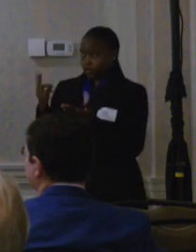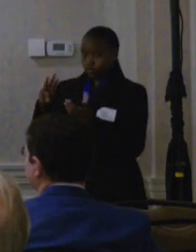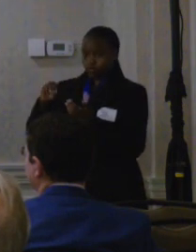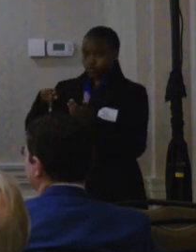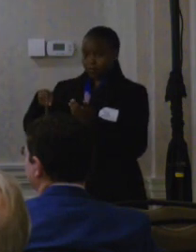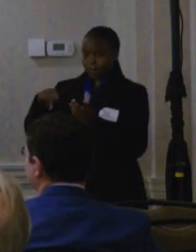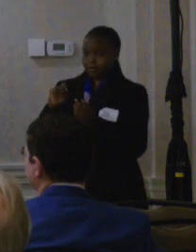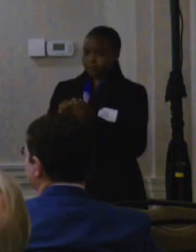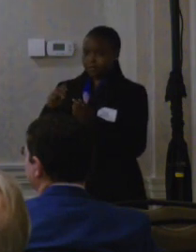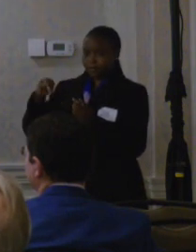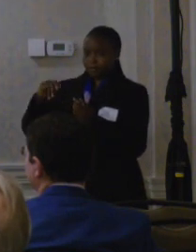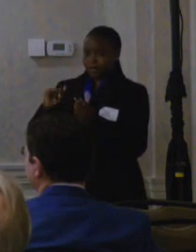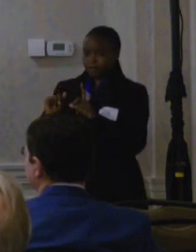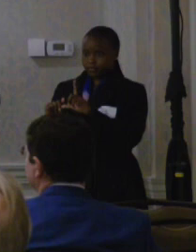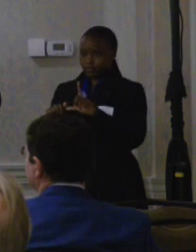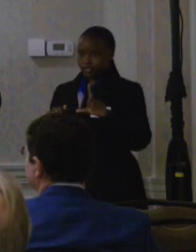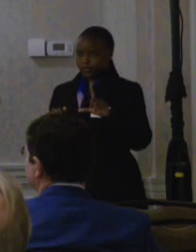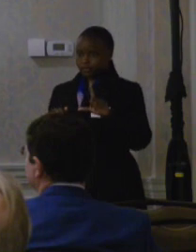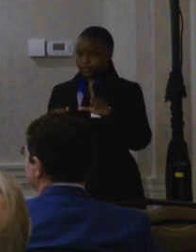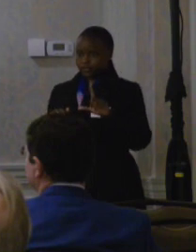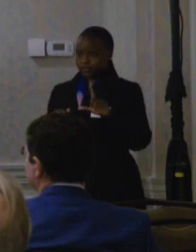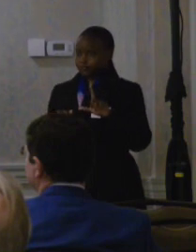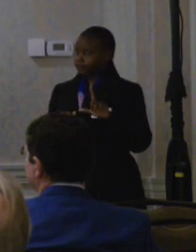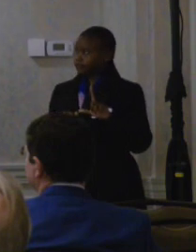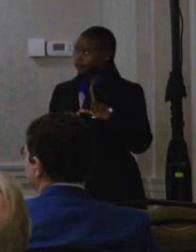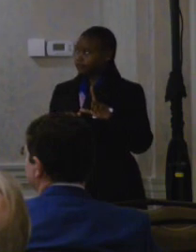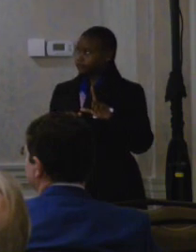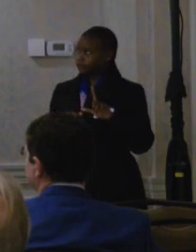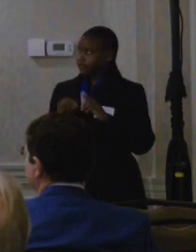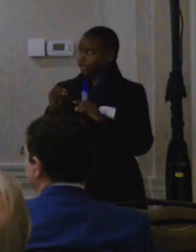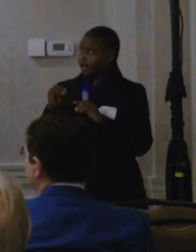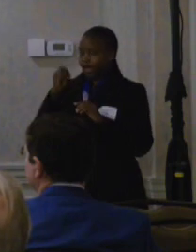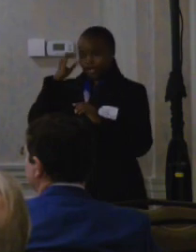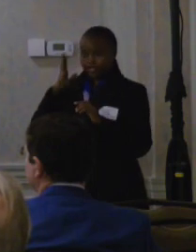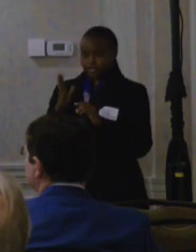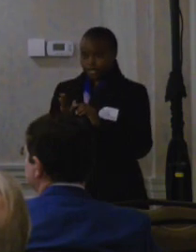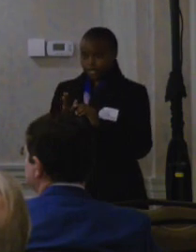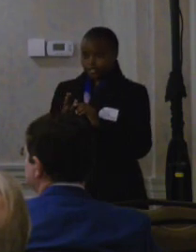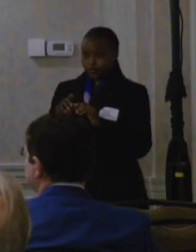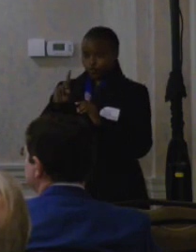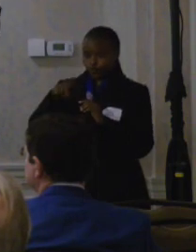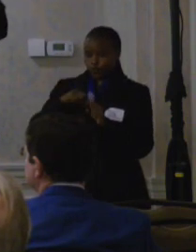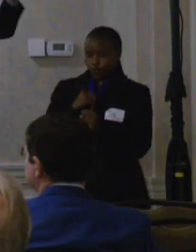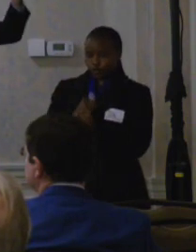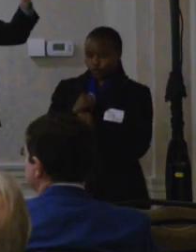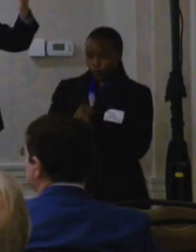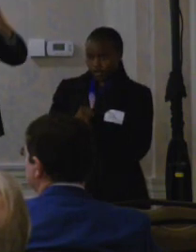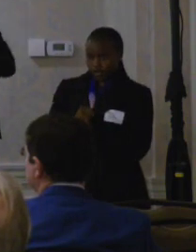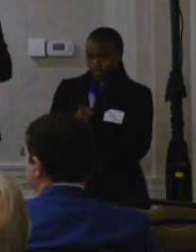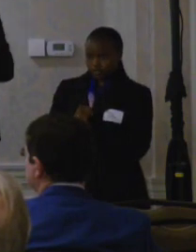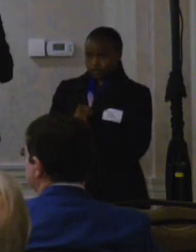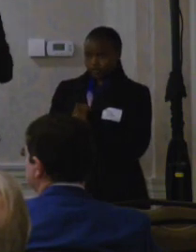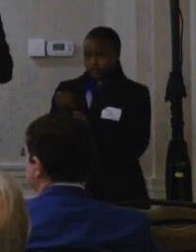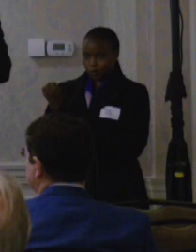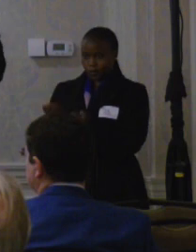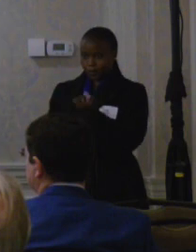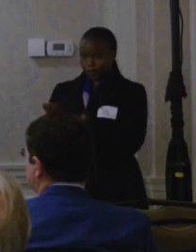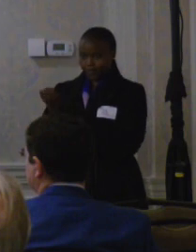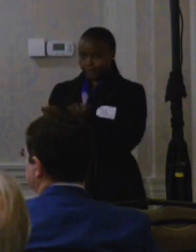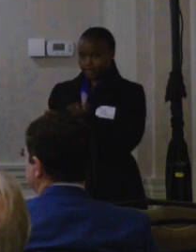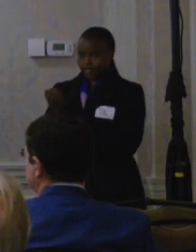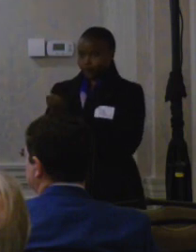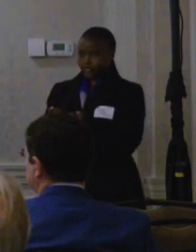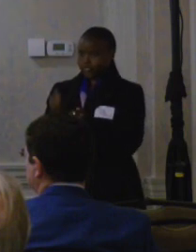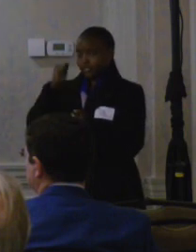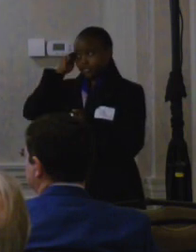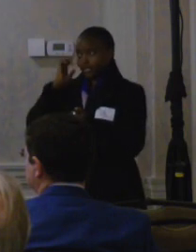So the map on the left are the studies that we drew on for the evaluation of what works from rigorously evaluated studies. And then